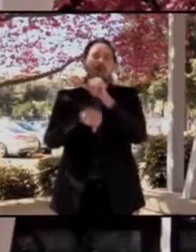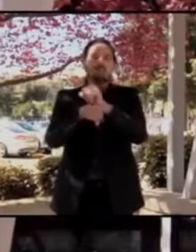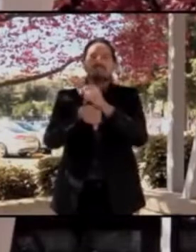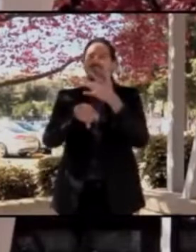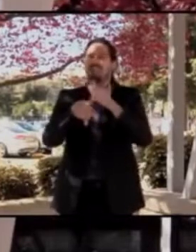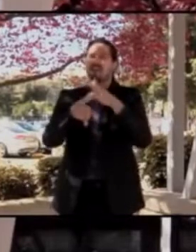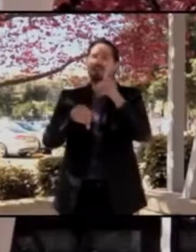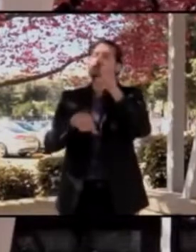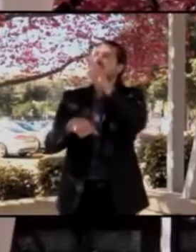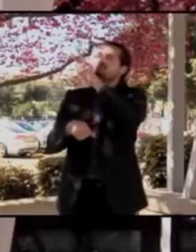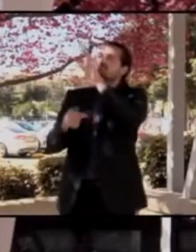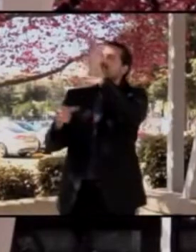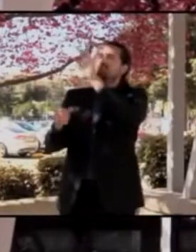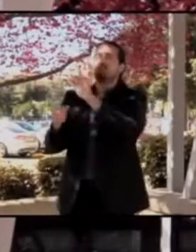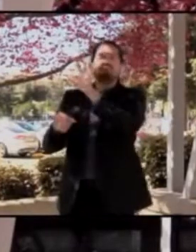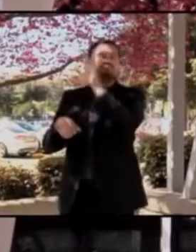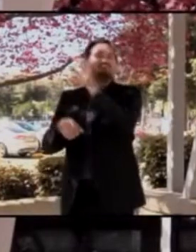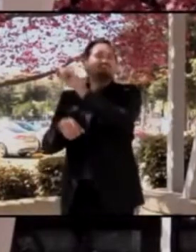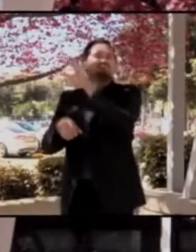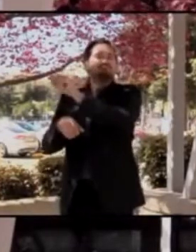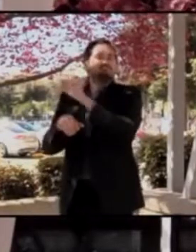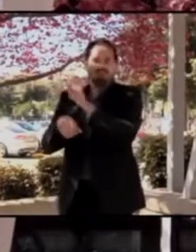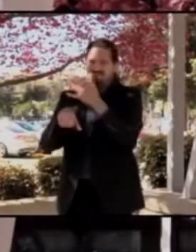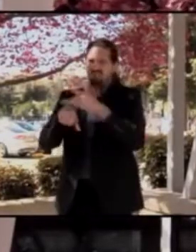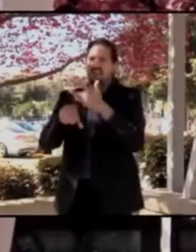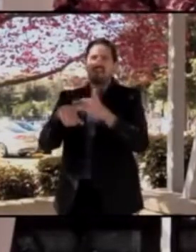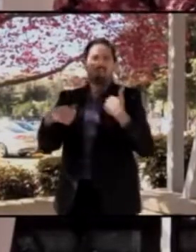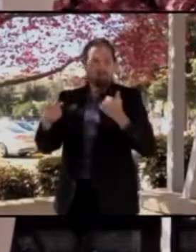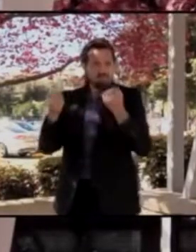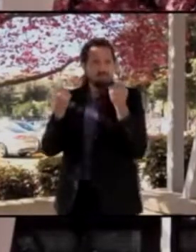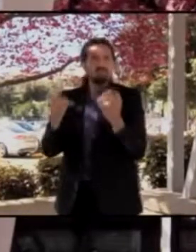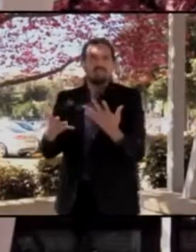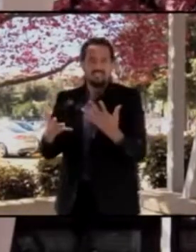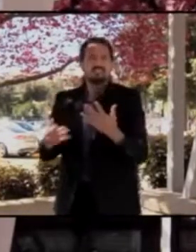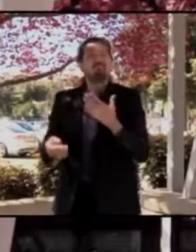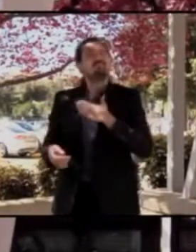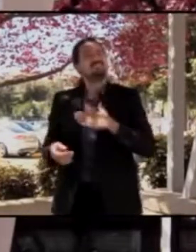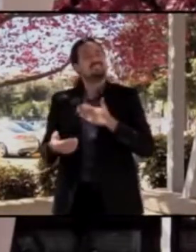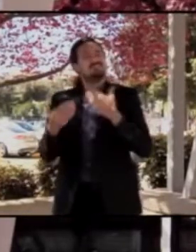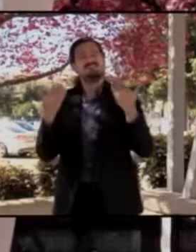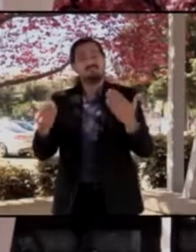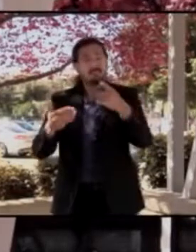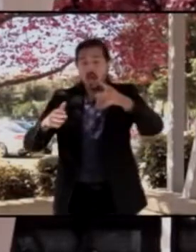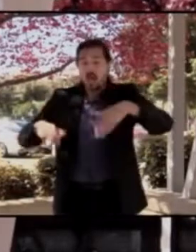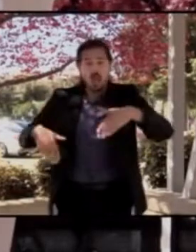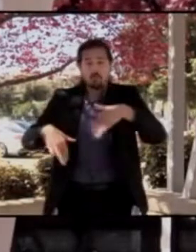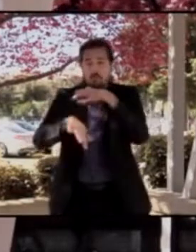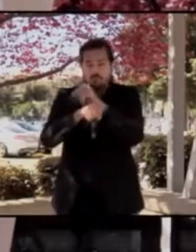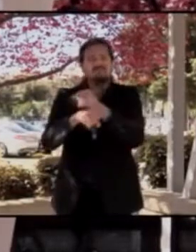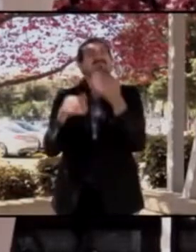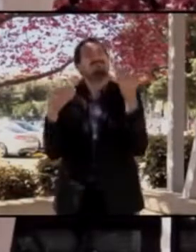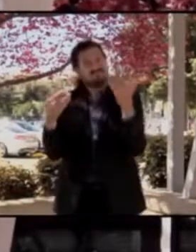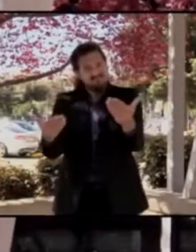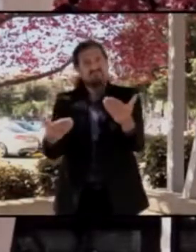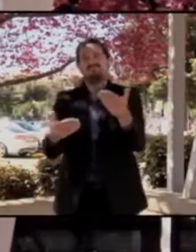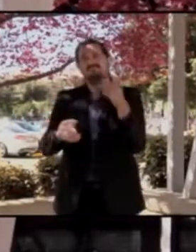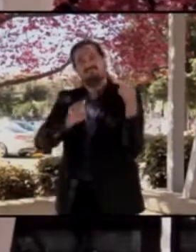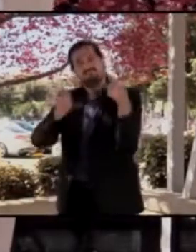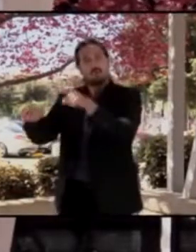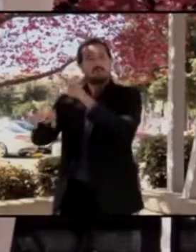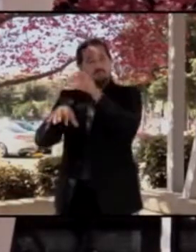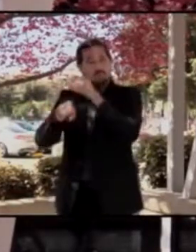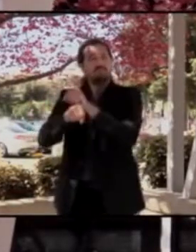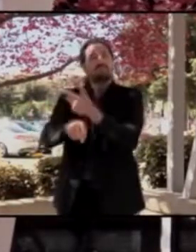everyone who's eligible and has not yet been vaccinated to get vaccinated. And I know that some people are